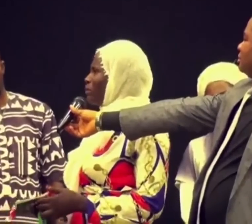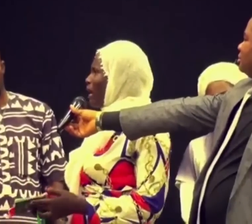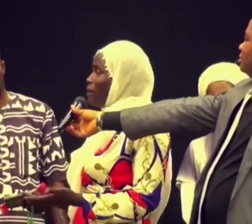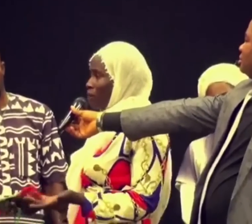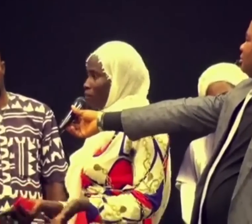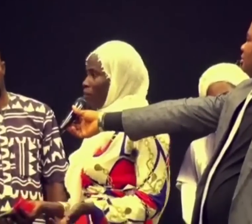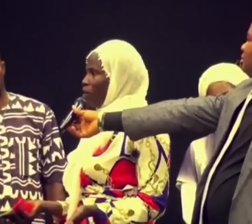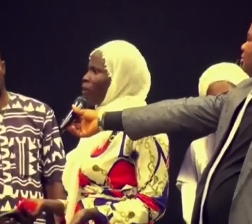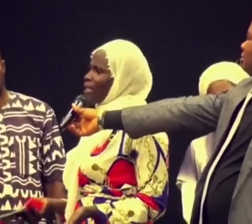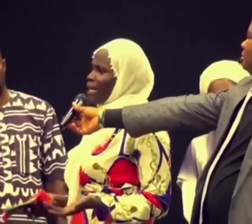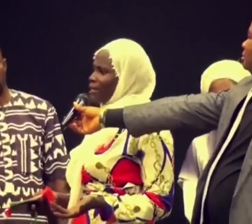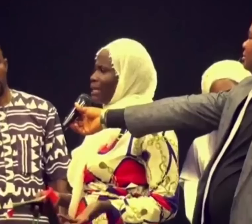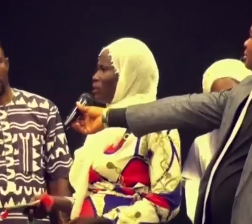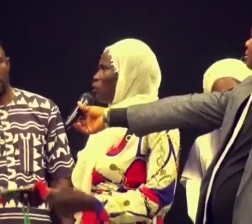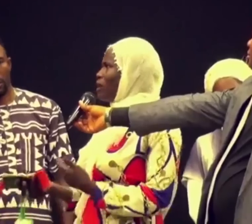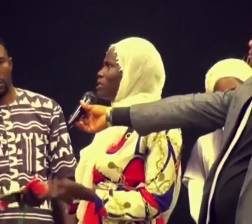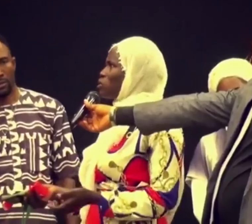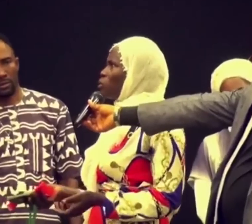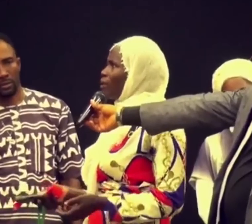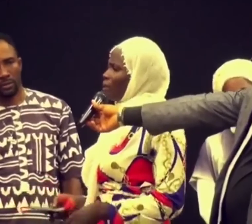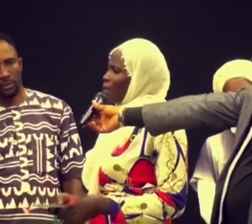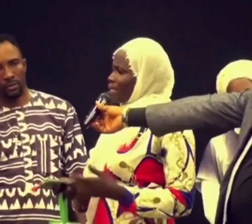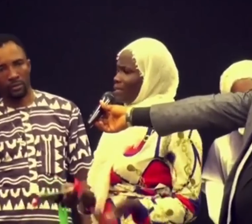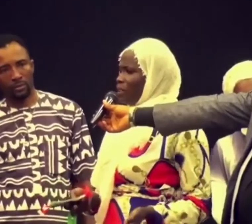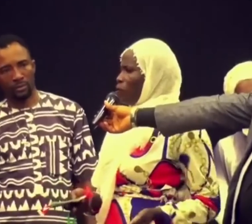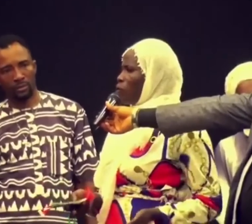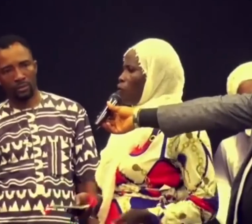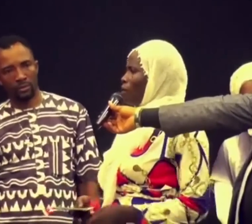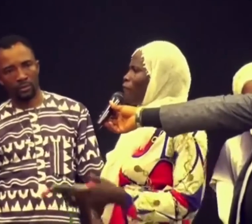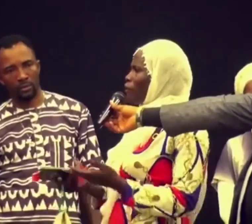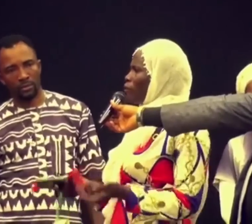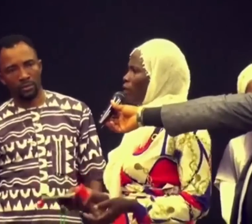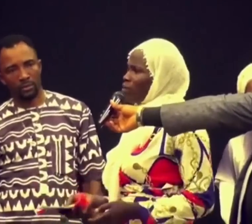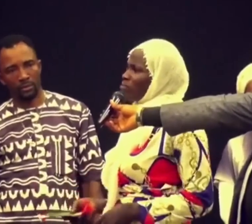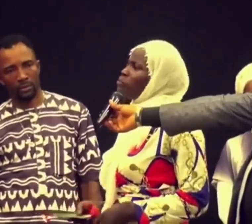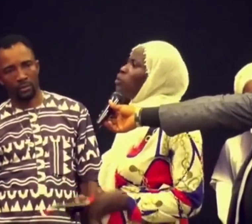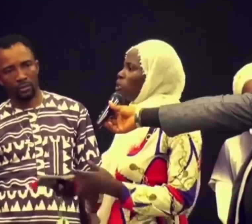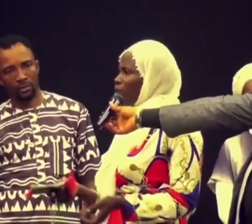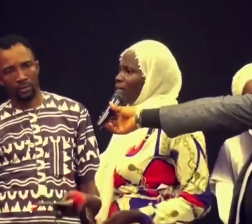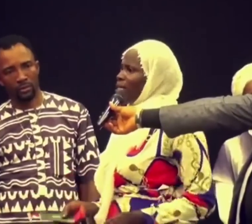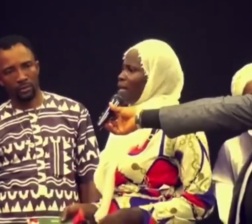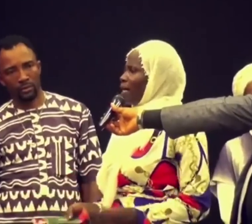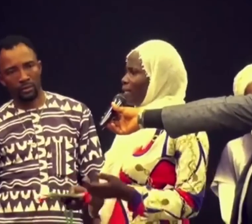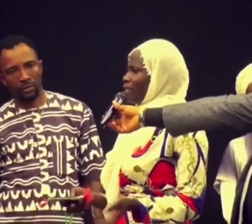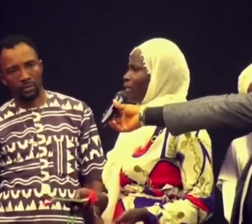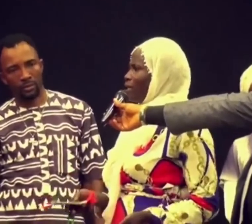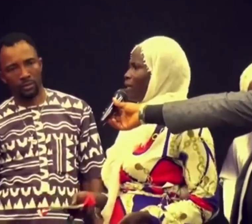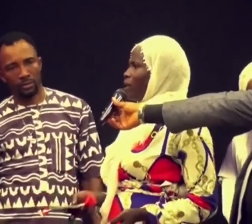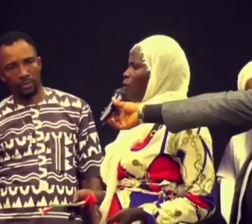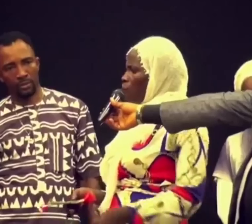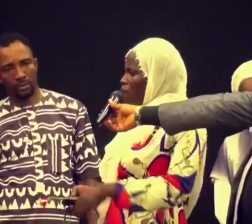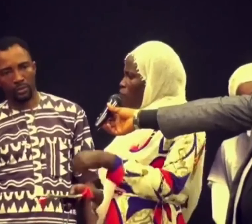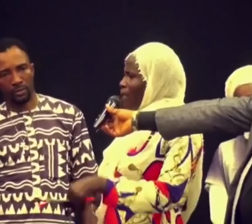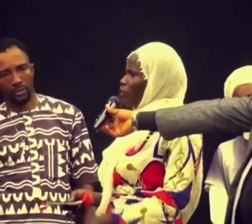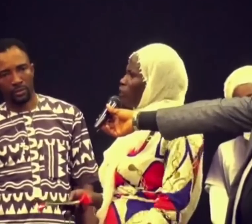se be mmm o ba ni alaja kini kon be ni si o te ba se kini yen o o ma fun yin lo n pa kon ni o se o ba ni ani e se